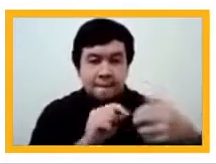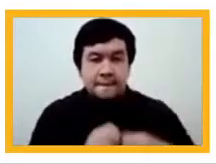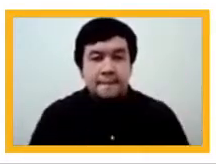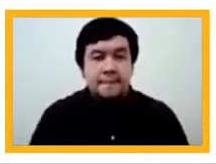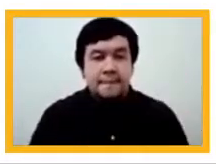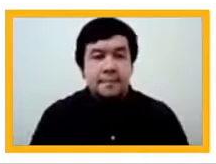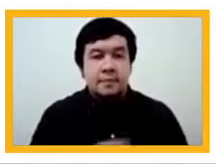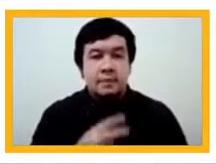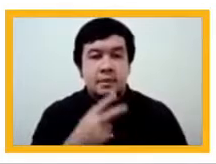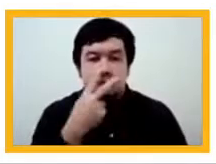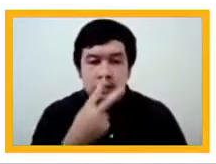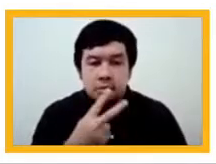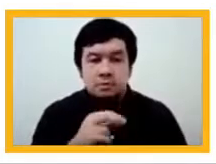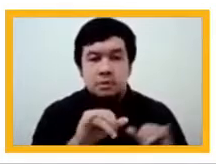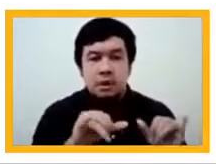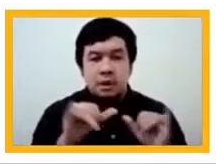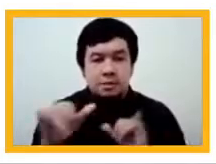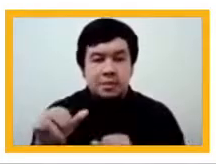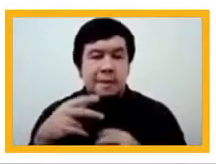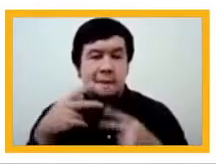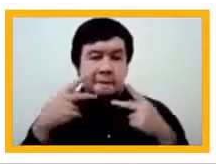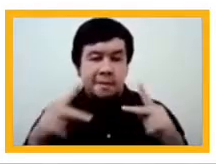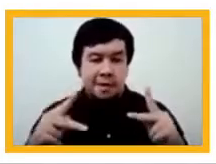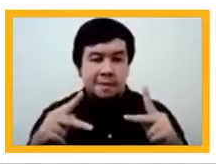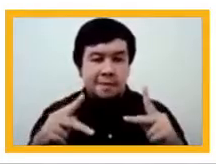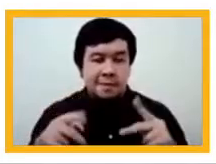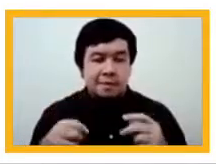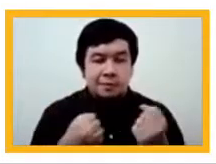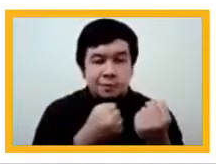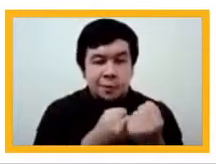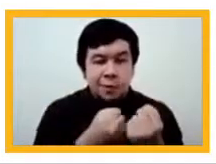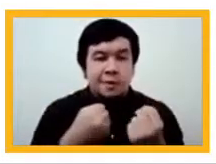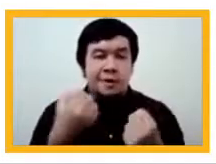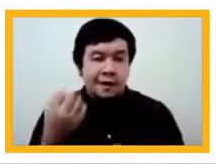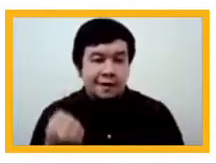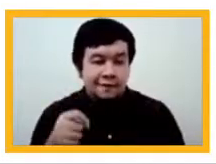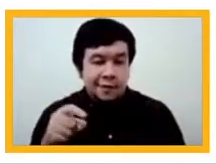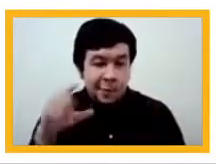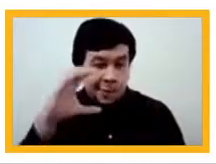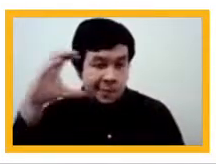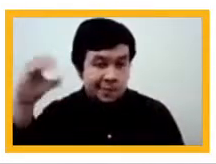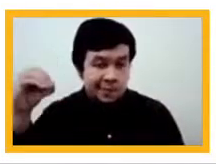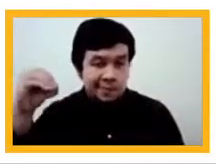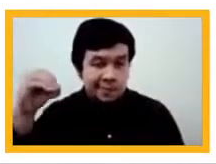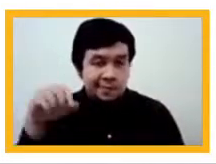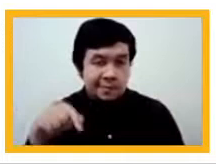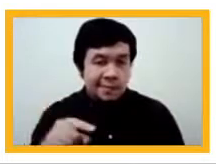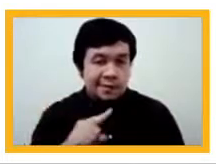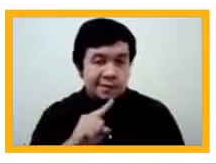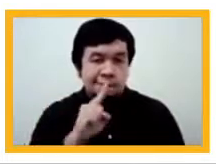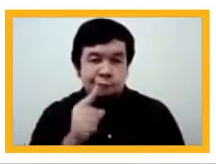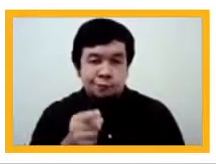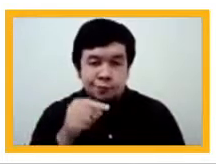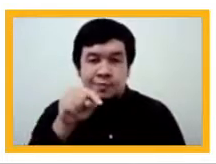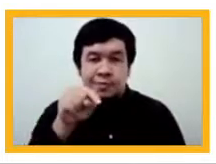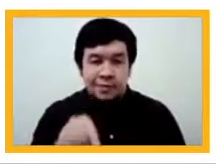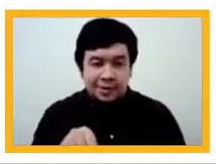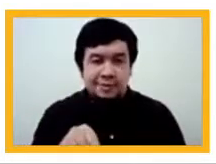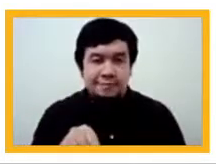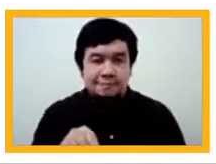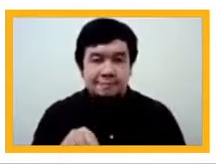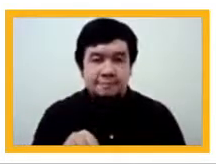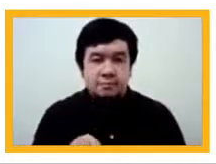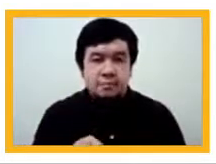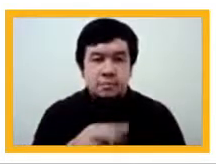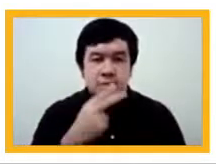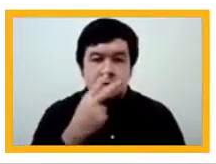and every individual and enterprises enjoy. And we use that as a benchmark for how much the enterprises